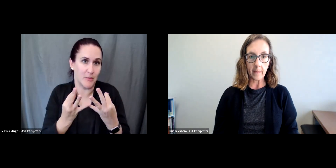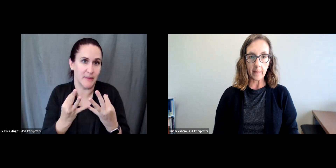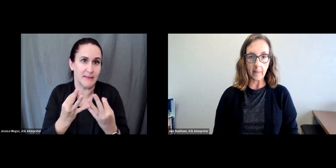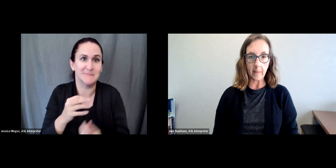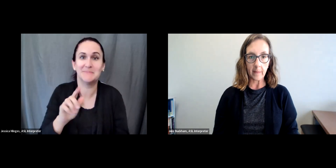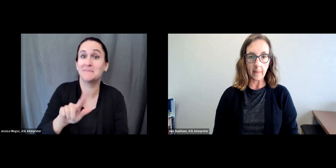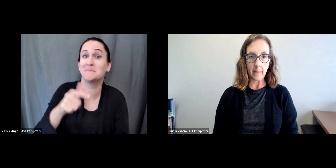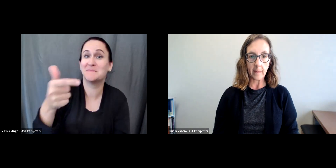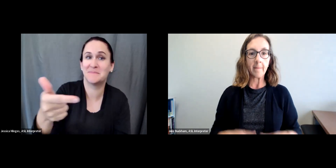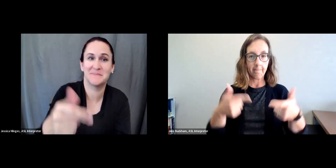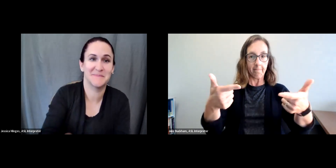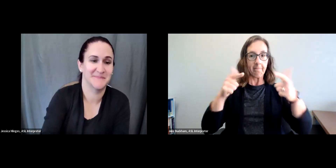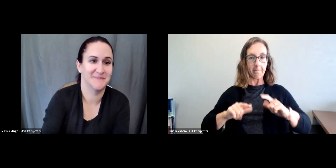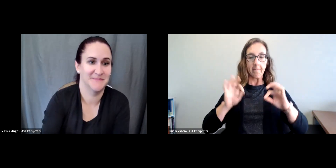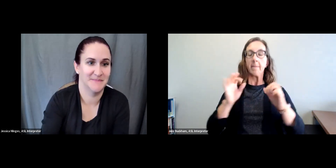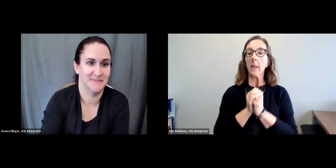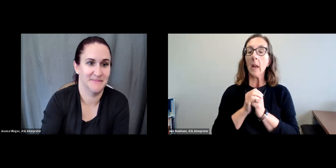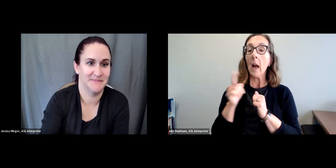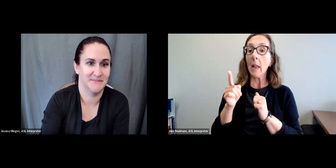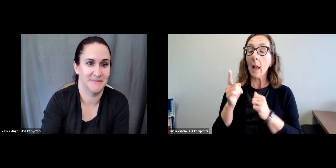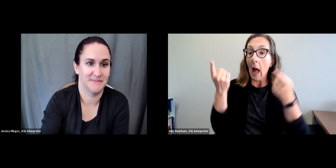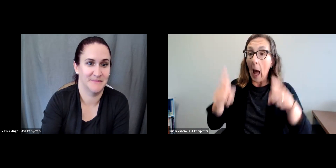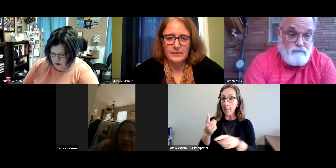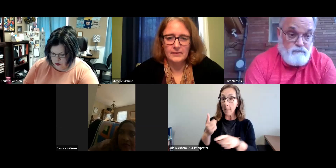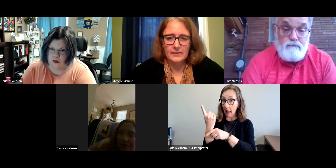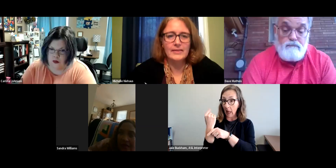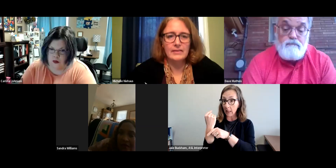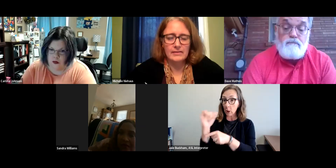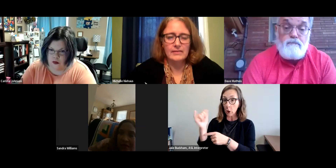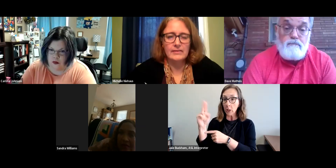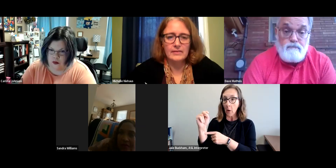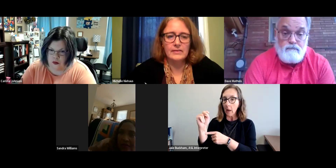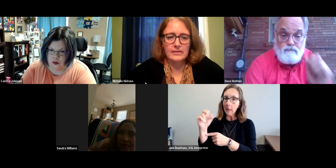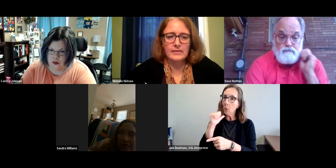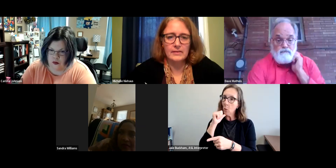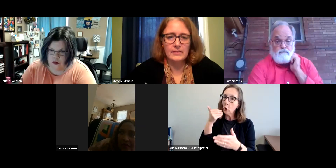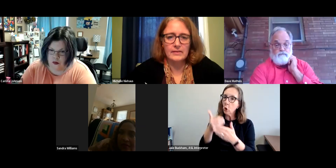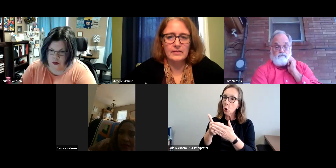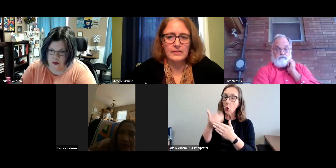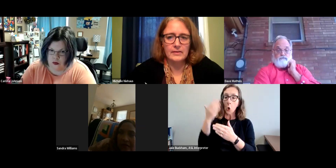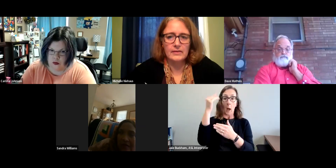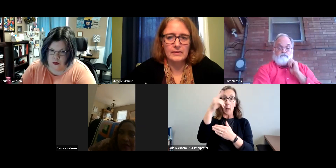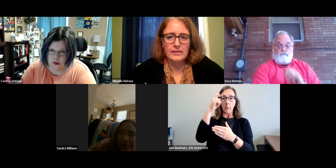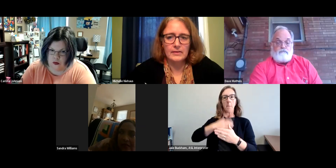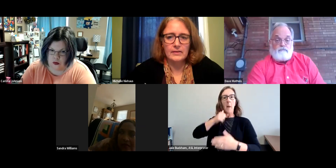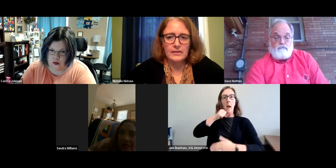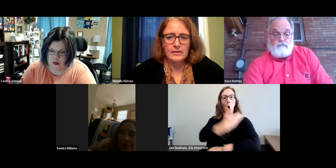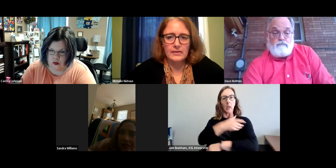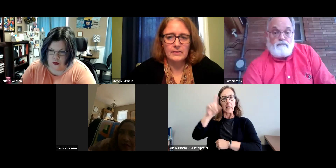in January of last year, it wasn't good because my daughter needed an aid. My daughter needed a one-on-one aid to help her out